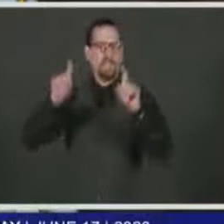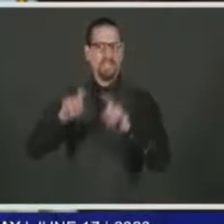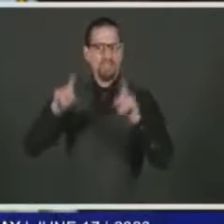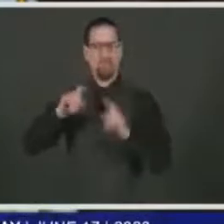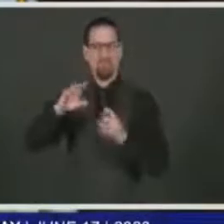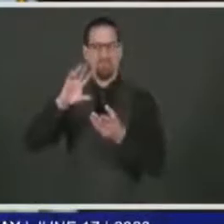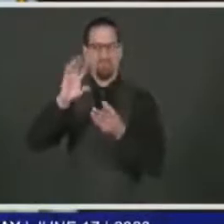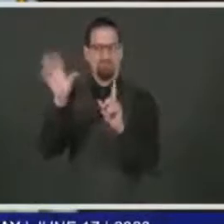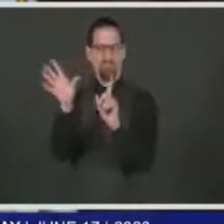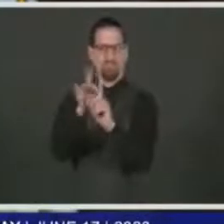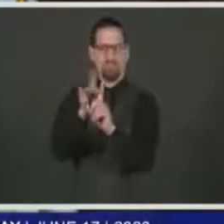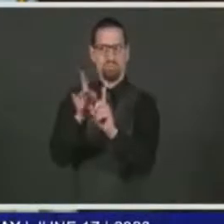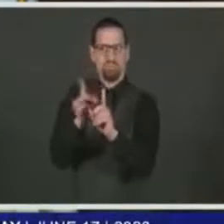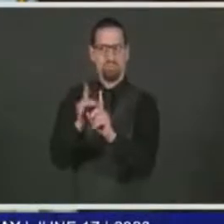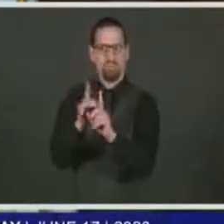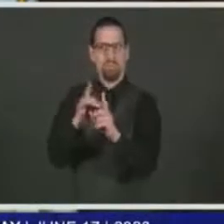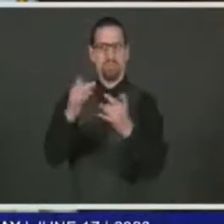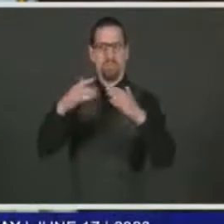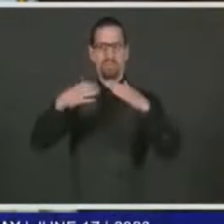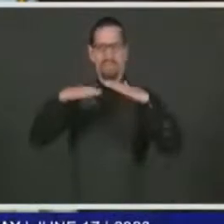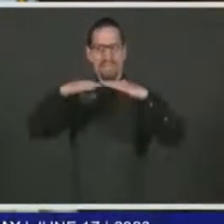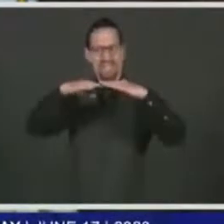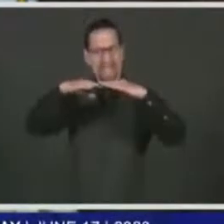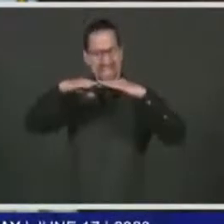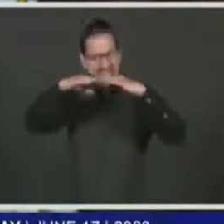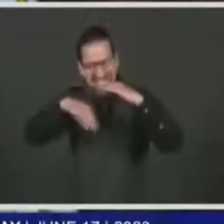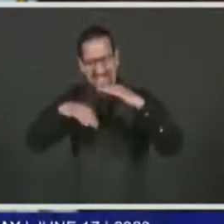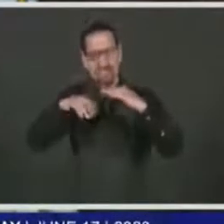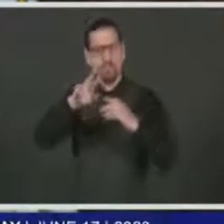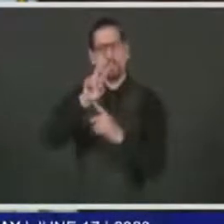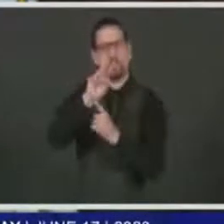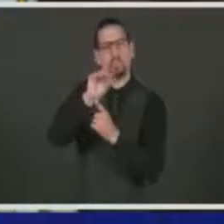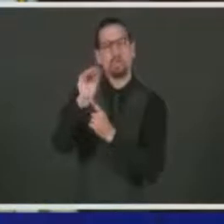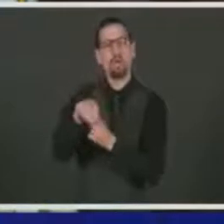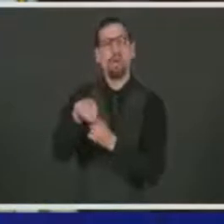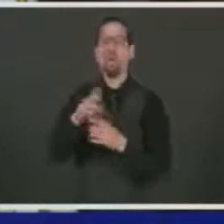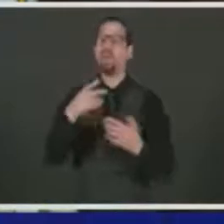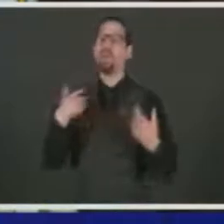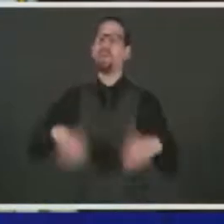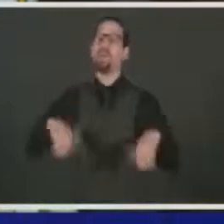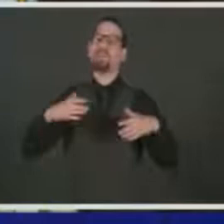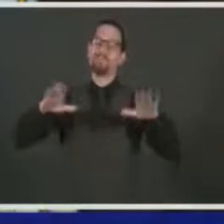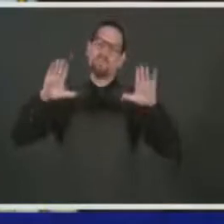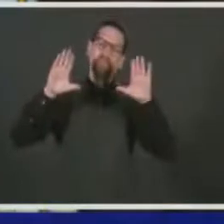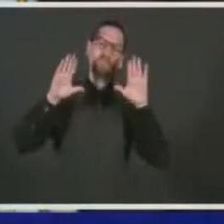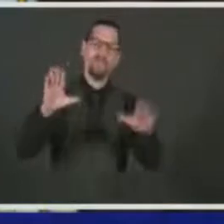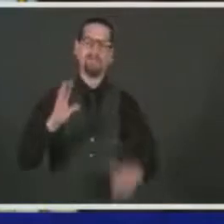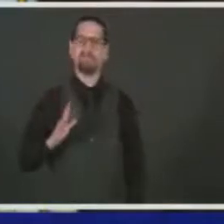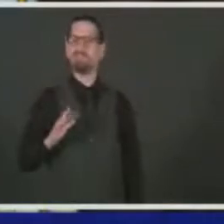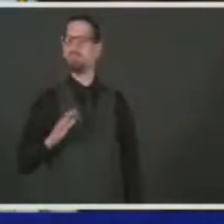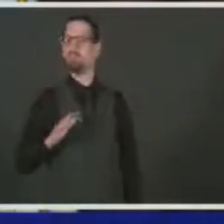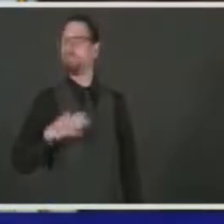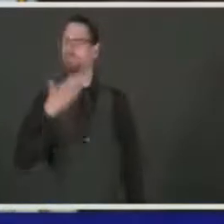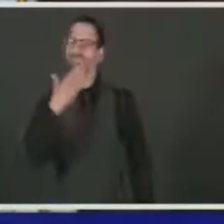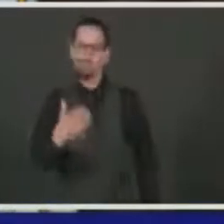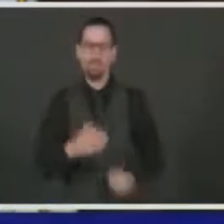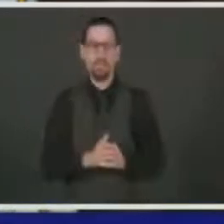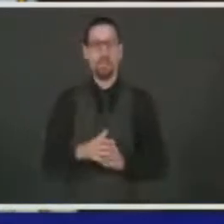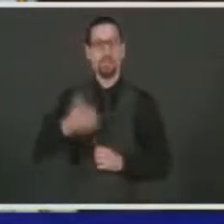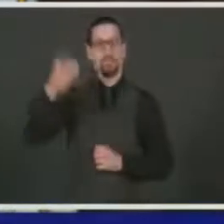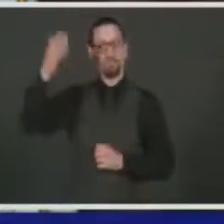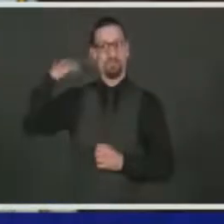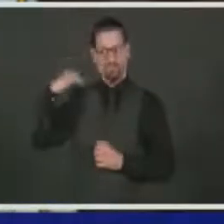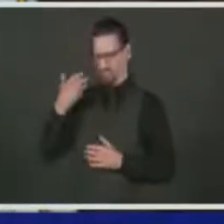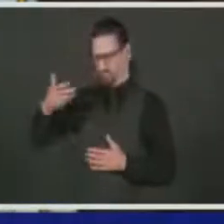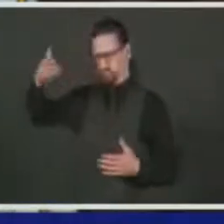just about or under 2%. That's fantastic. It wasn't that long ago I was up here saying it was